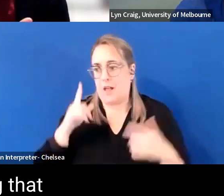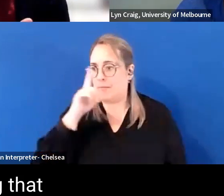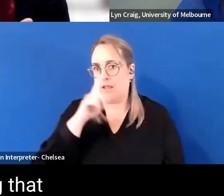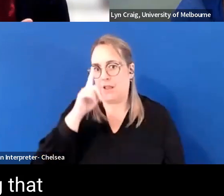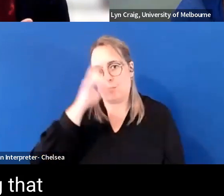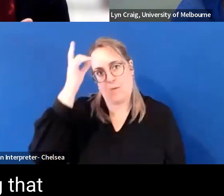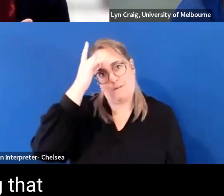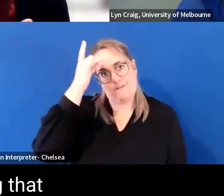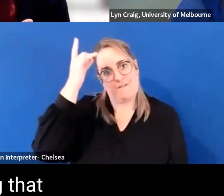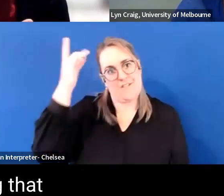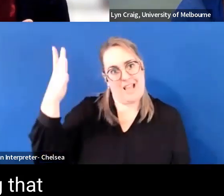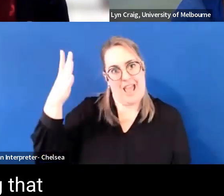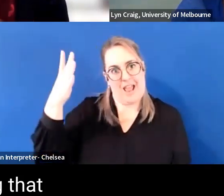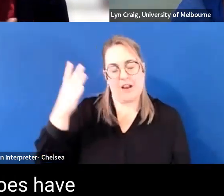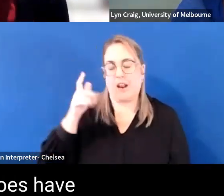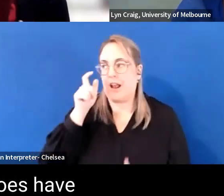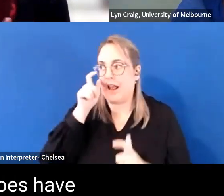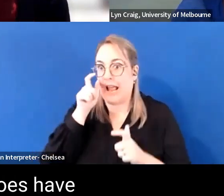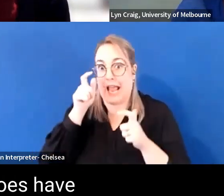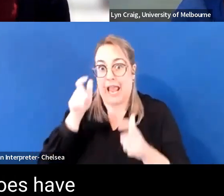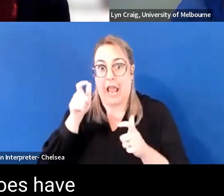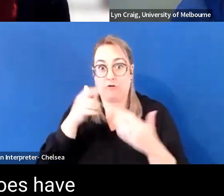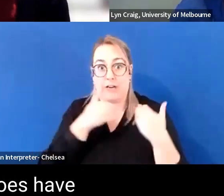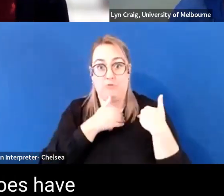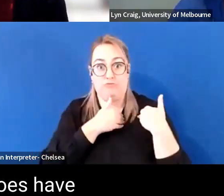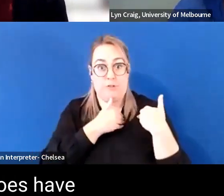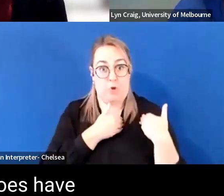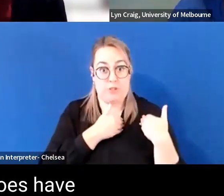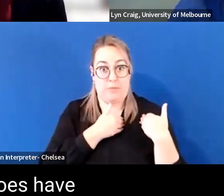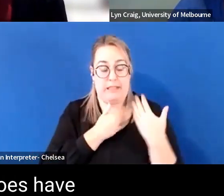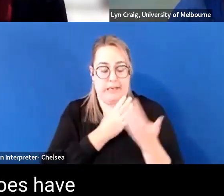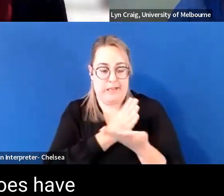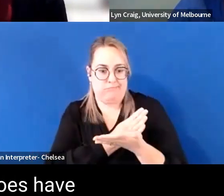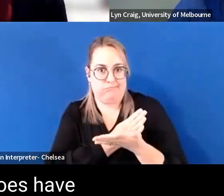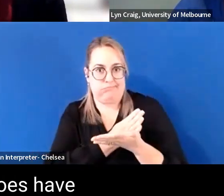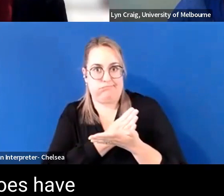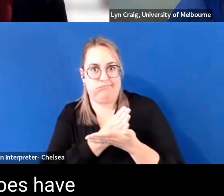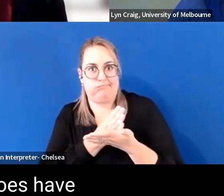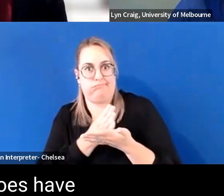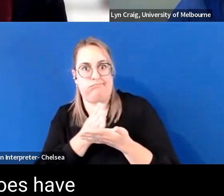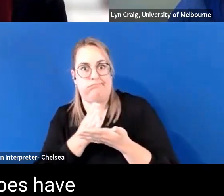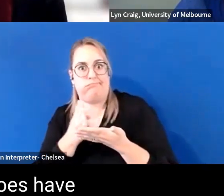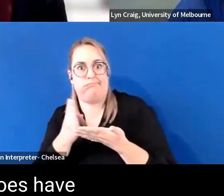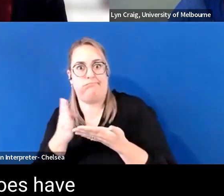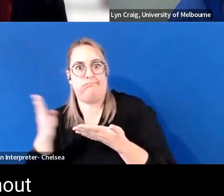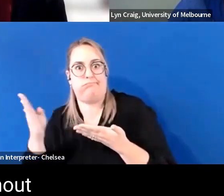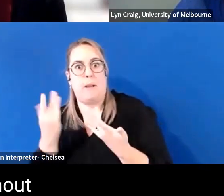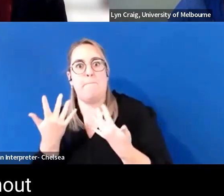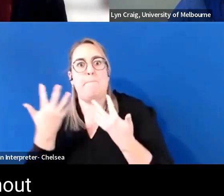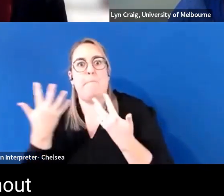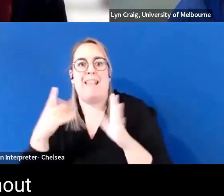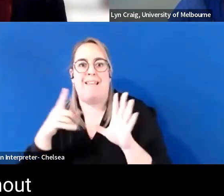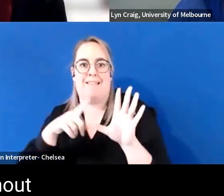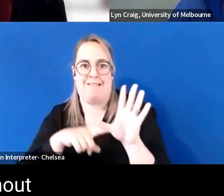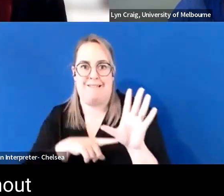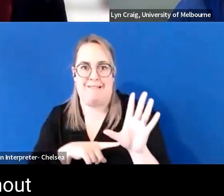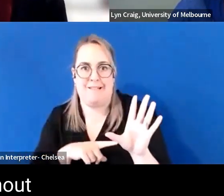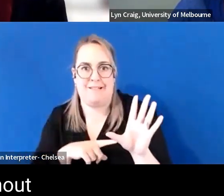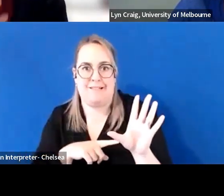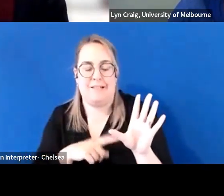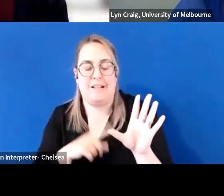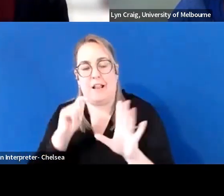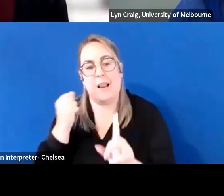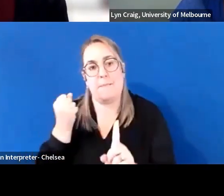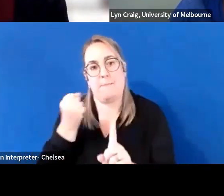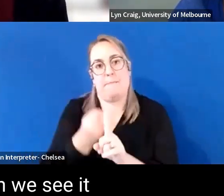caring responsibility does last, and that it does have an impact throughout, quite substantially throughout someone's